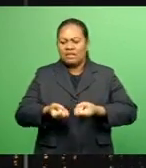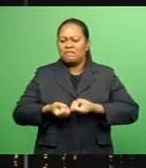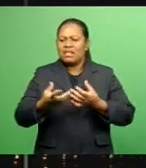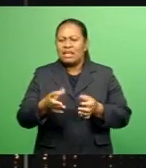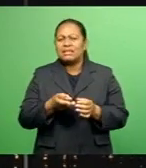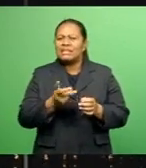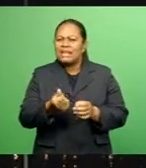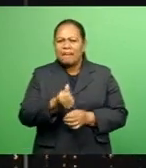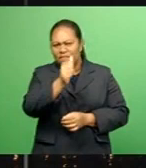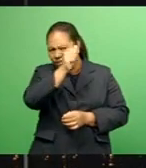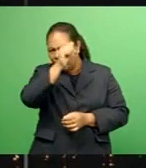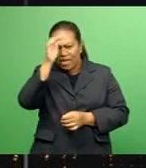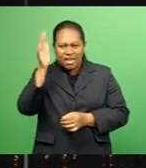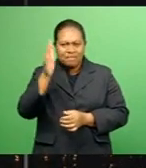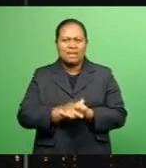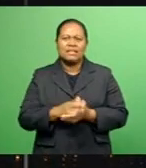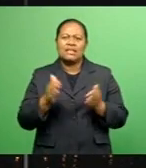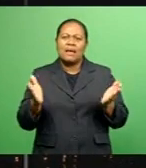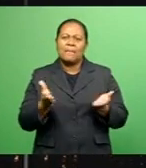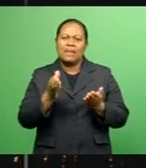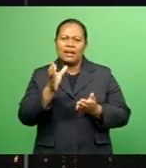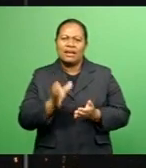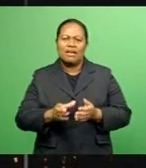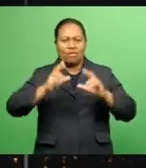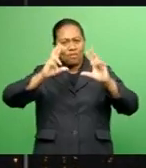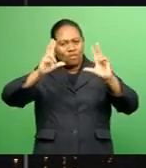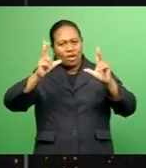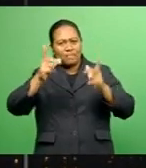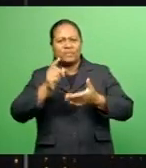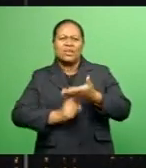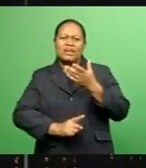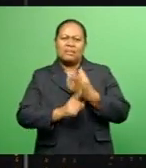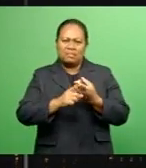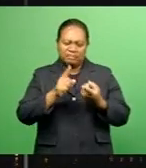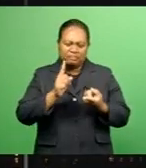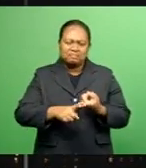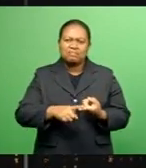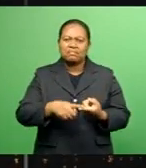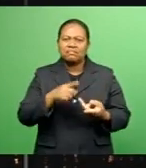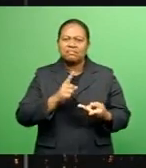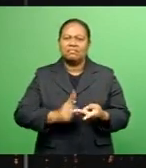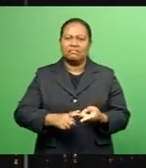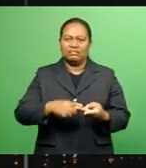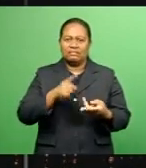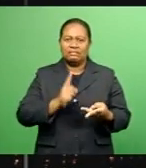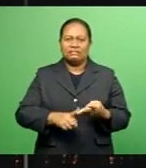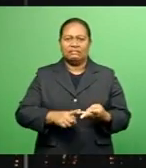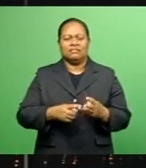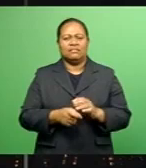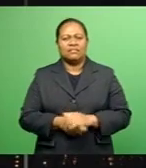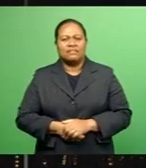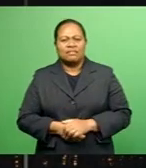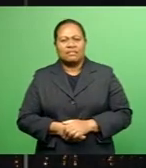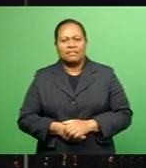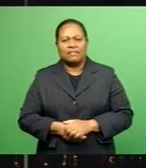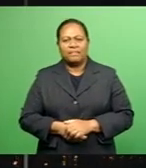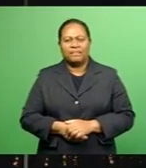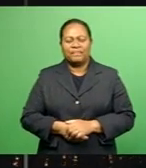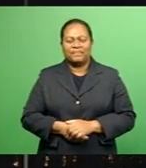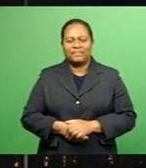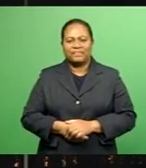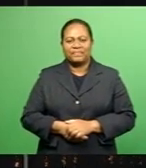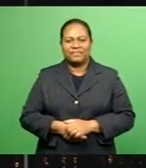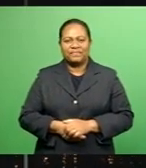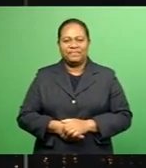most prominent volleyballers in the country, with the likes of Gilu Elliott, Uraya Wangatambu and Sai Nayavalevu.